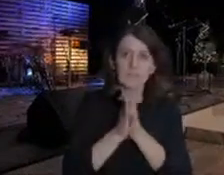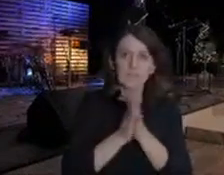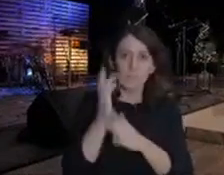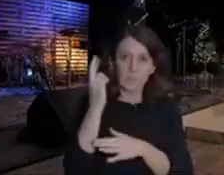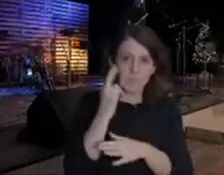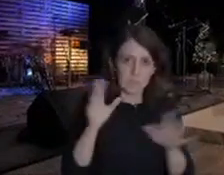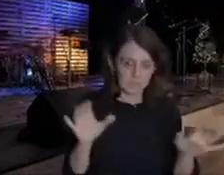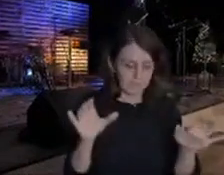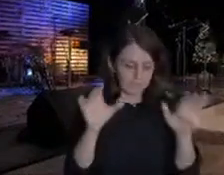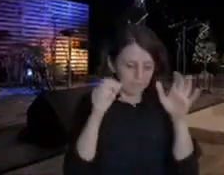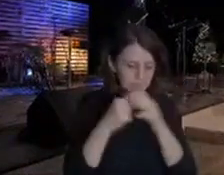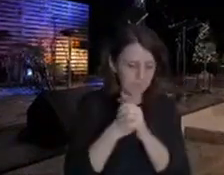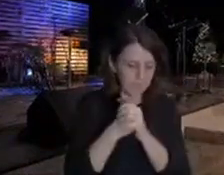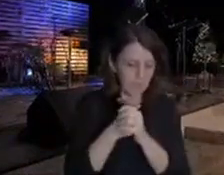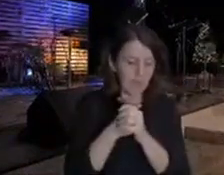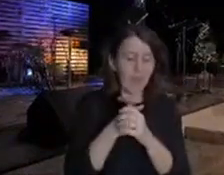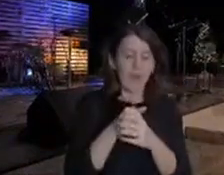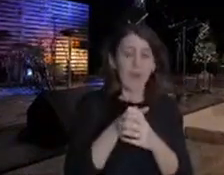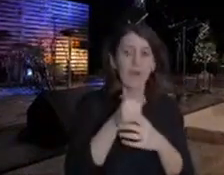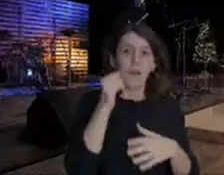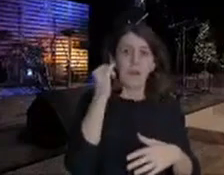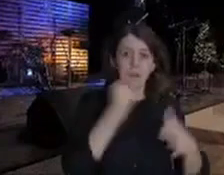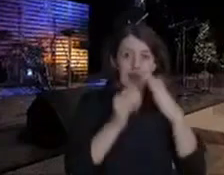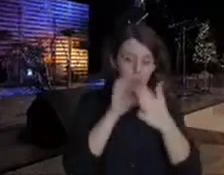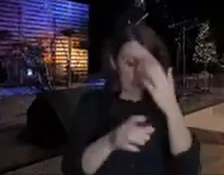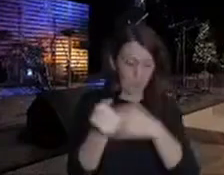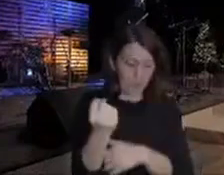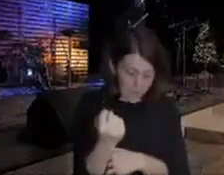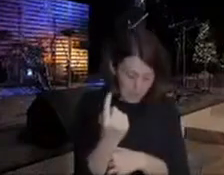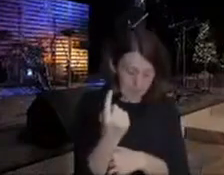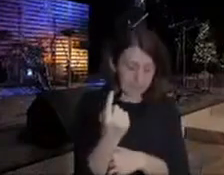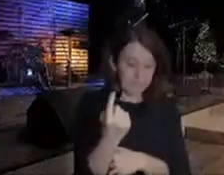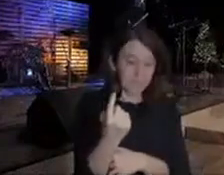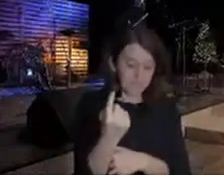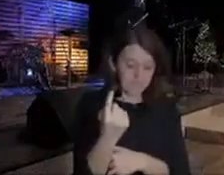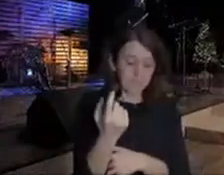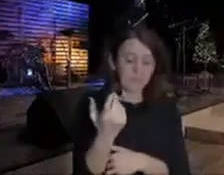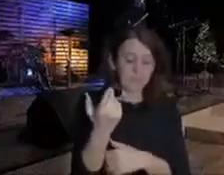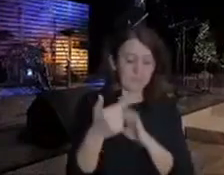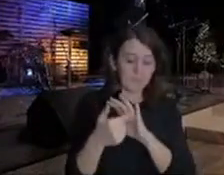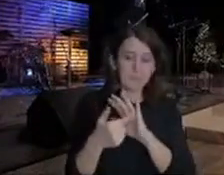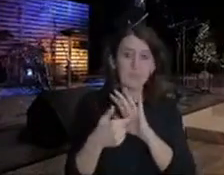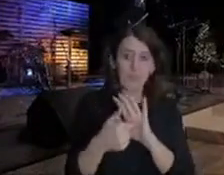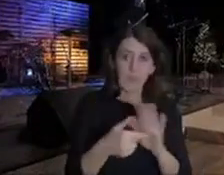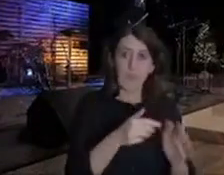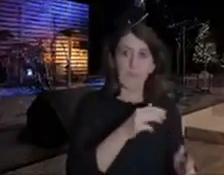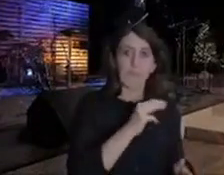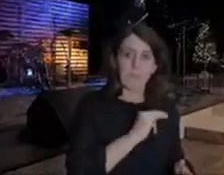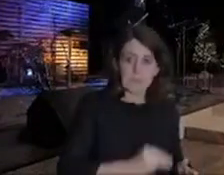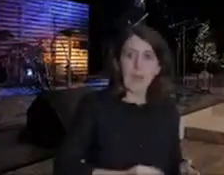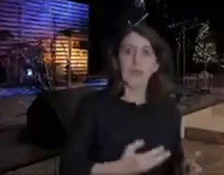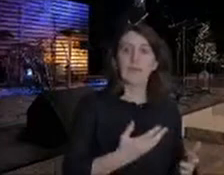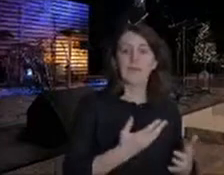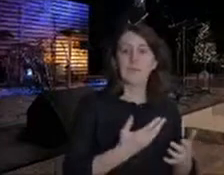it's not a stretch at all to say that Isaiah 11, talking about someone, about the Messiah being someone with righteousness as a belt and faithfulness